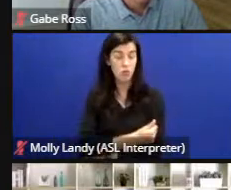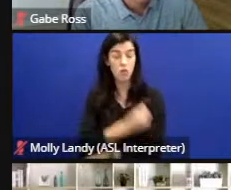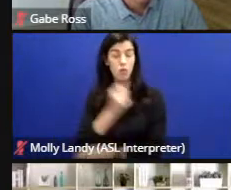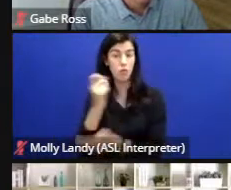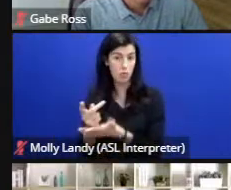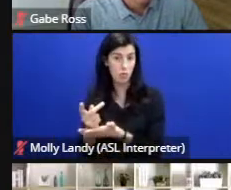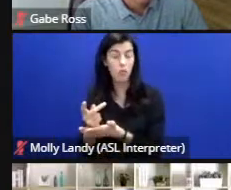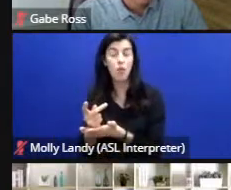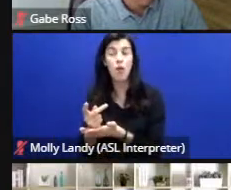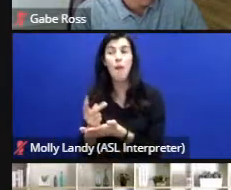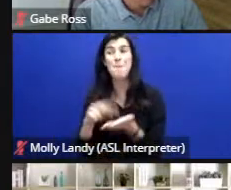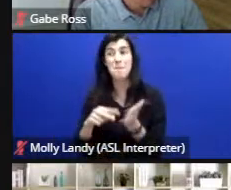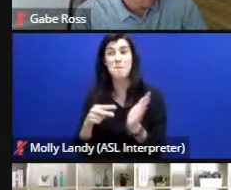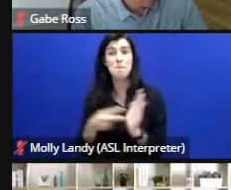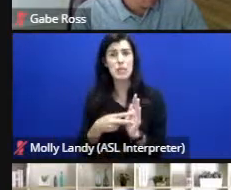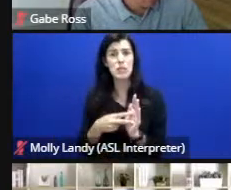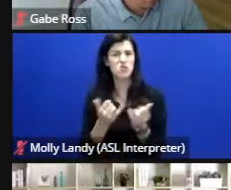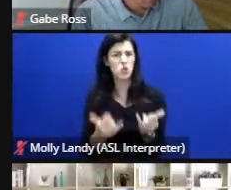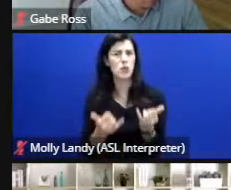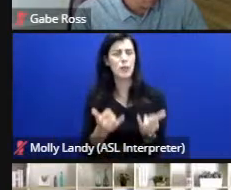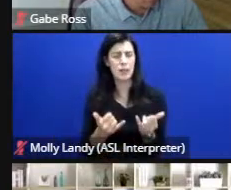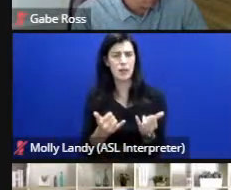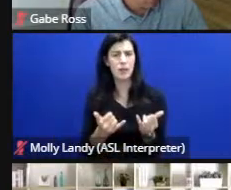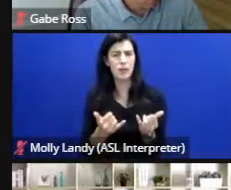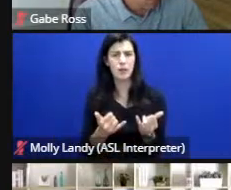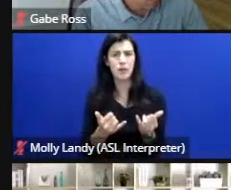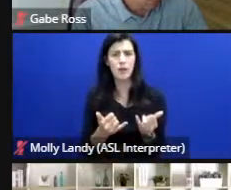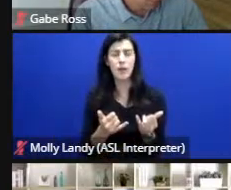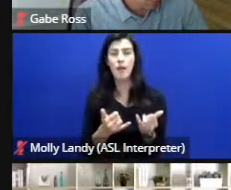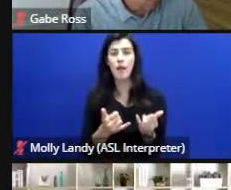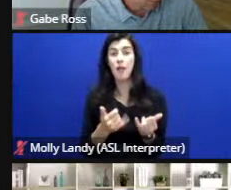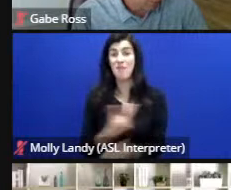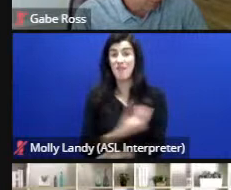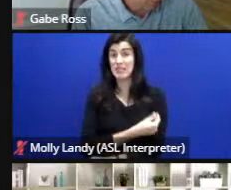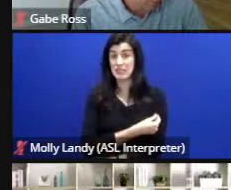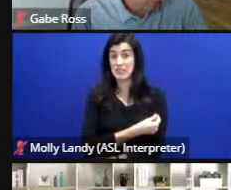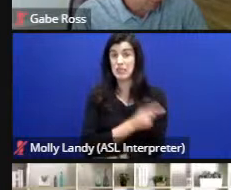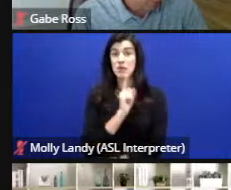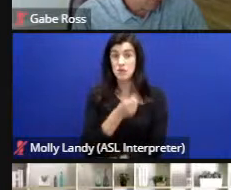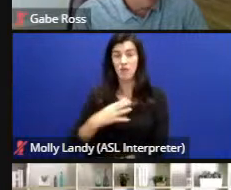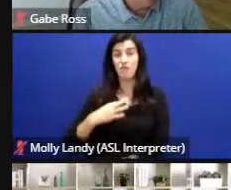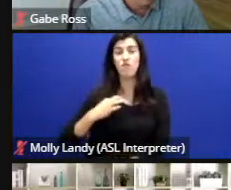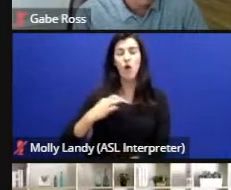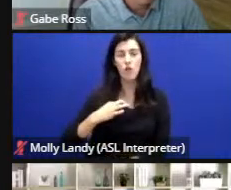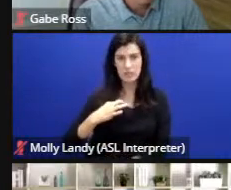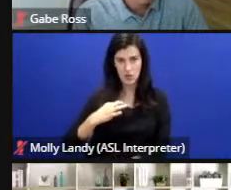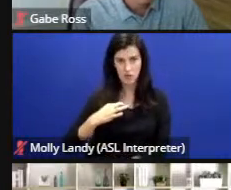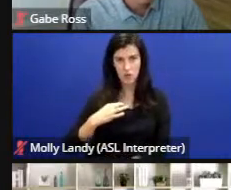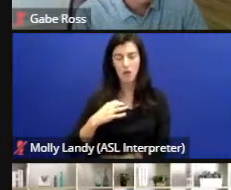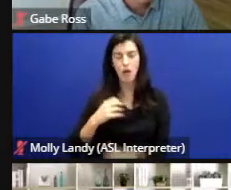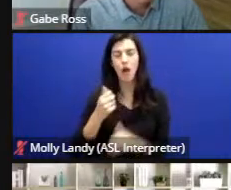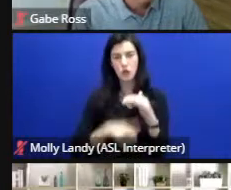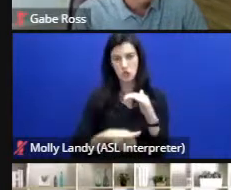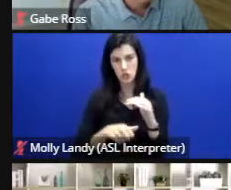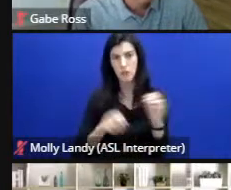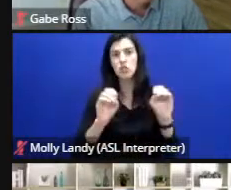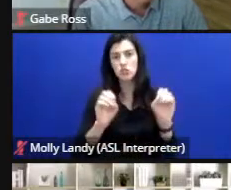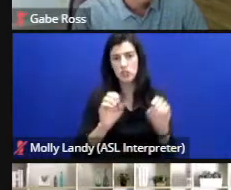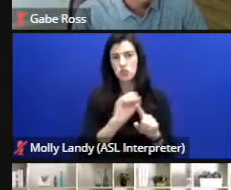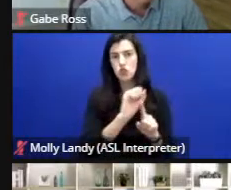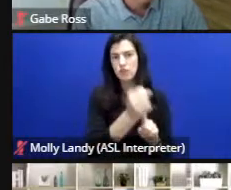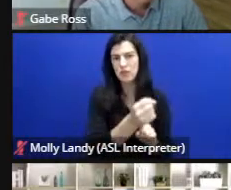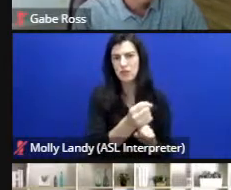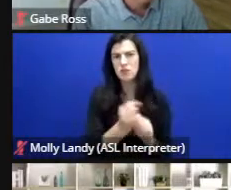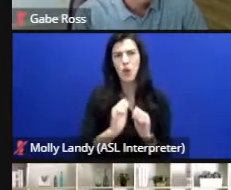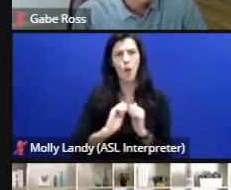it's a voluntary vaccine under emergency circumstances. So what matrix is Los Rios using to